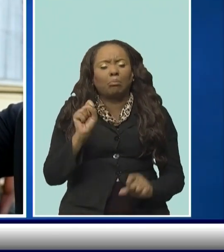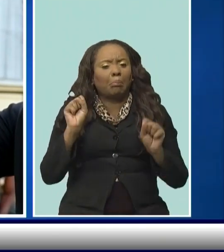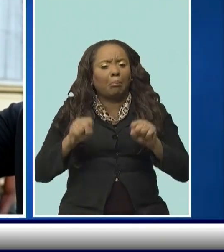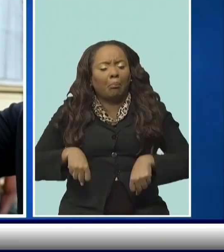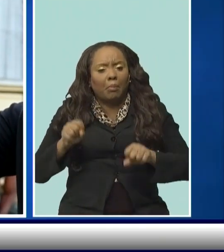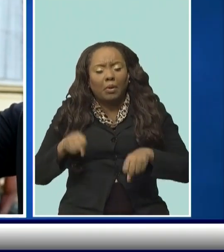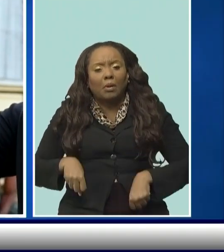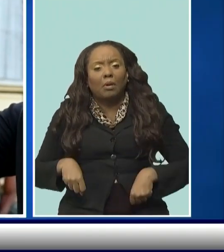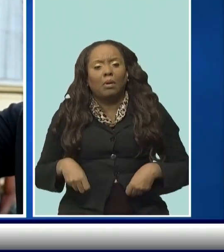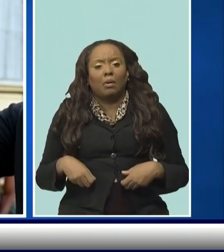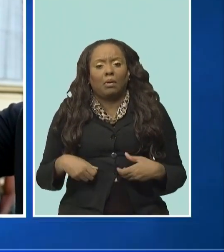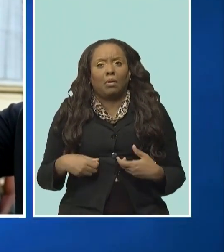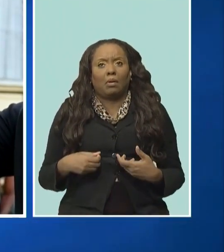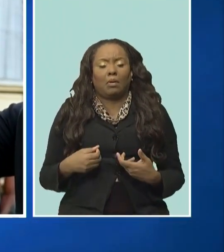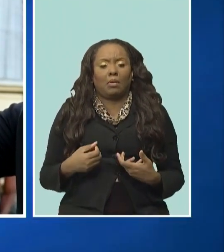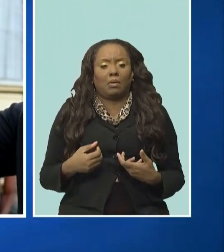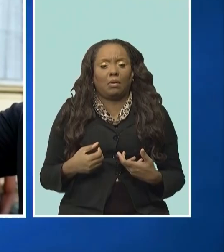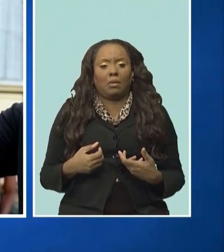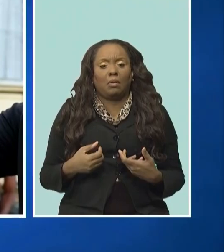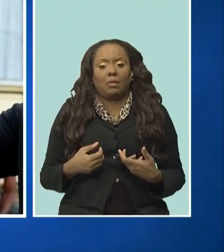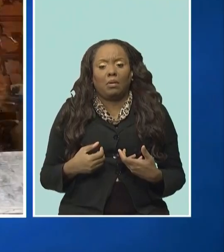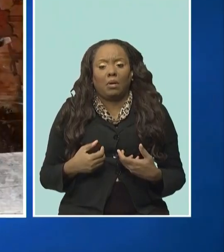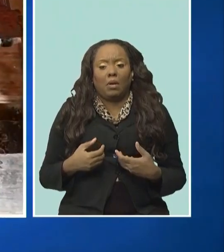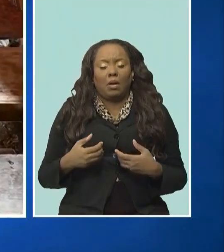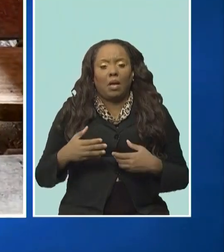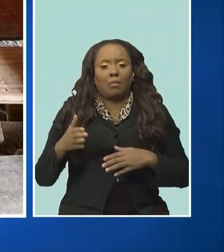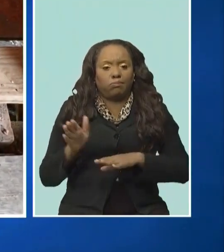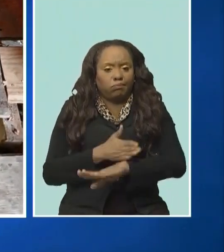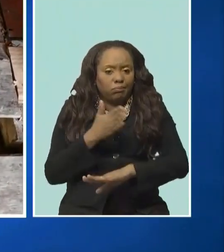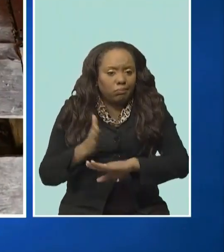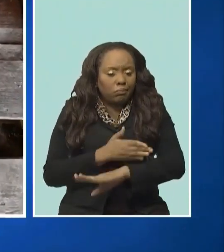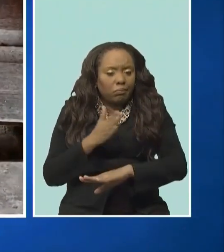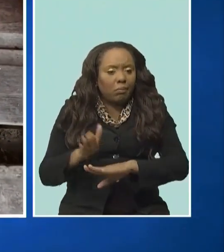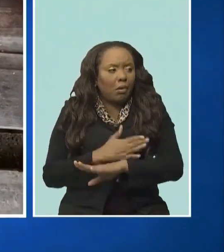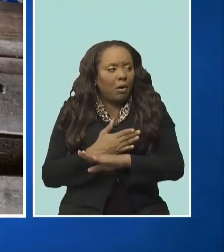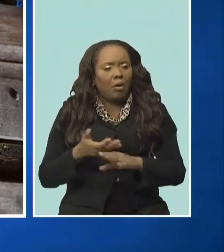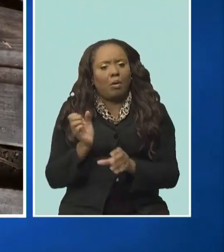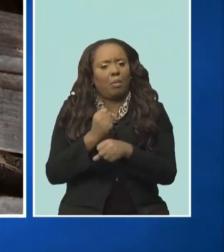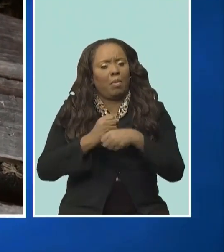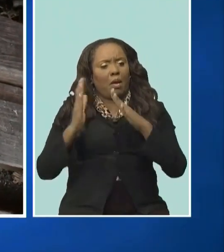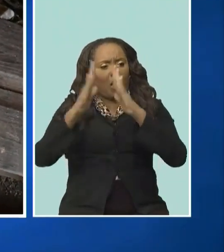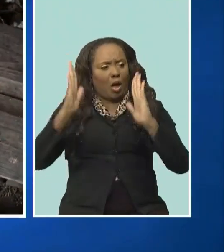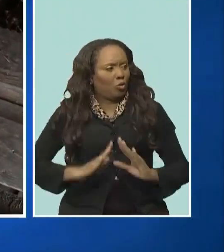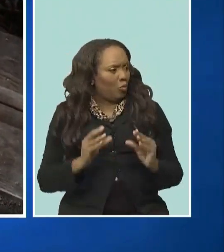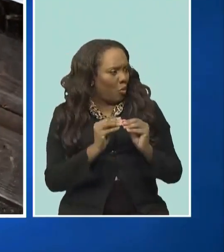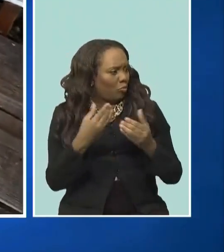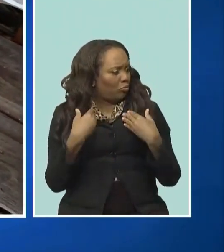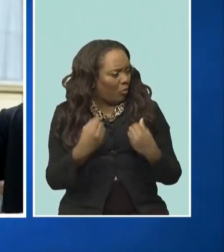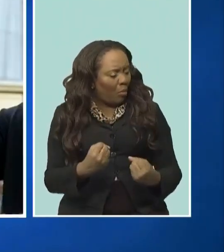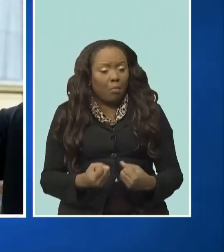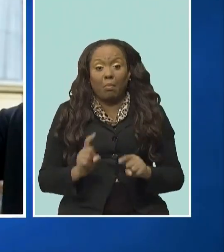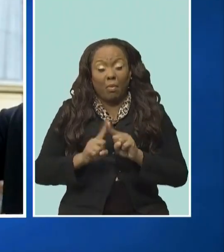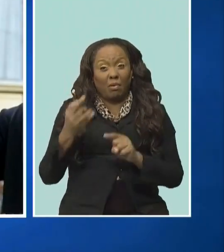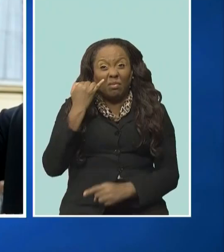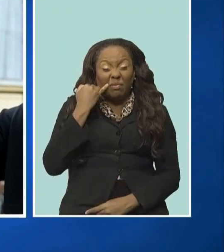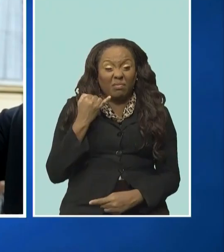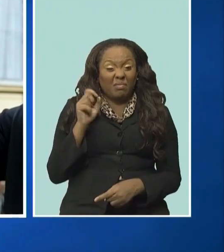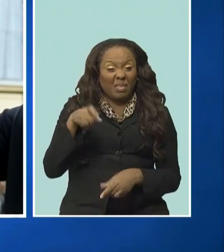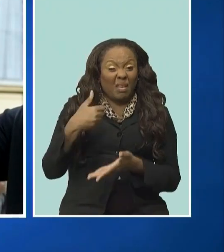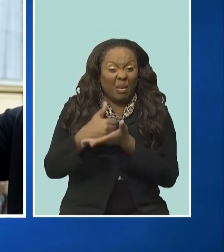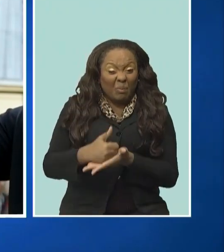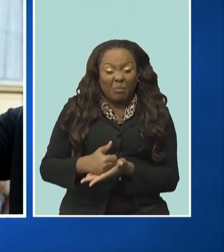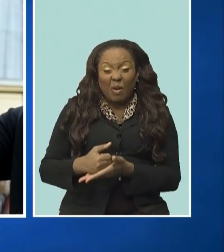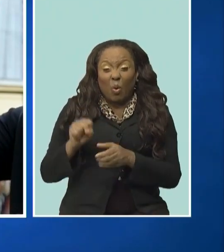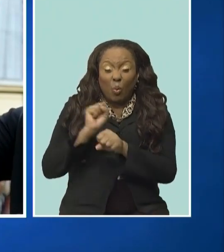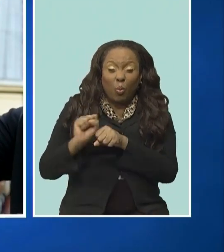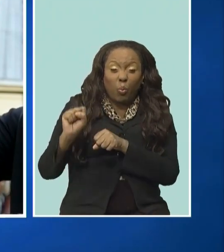able to strengthen their various residences. But wherever help is required, I'm working hard to make sure